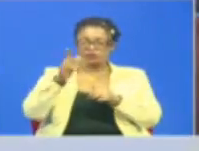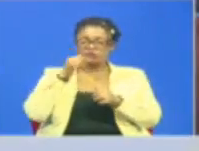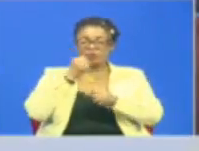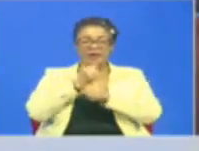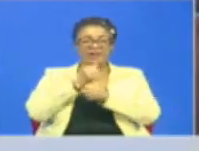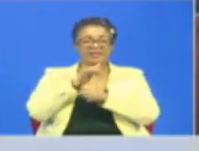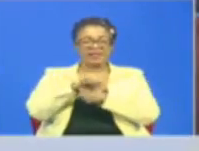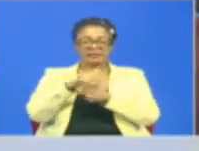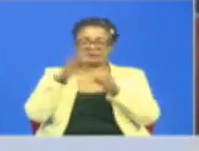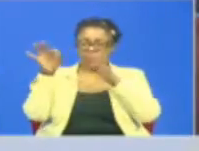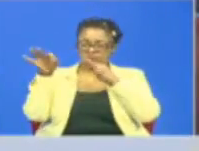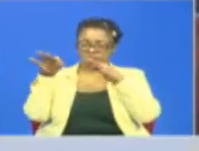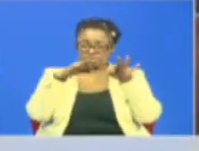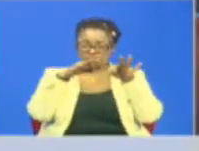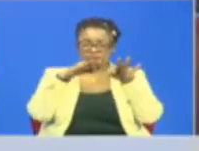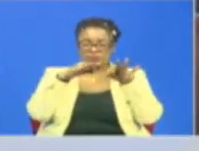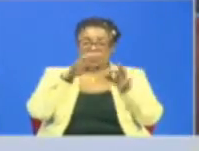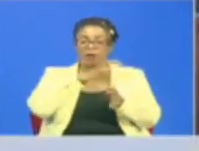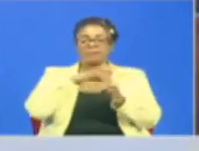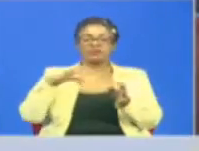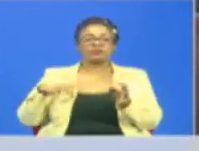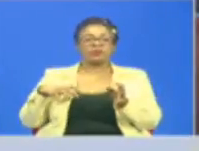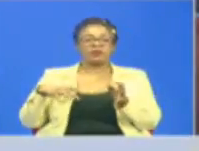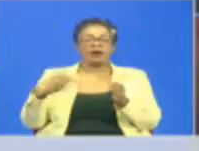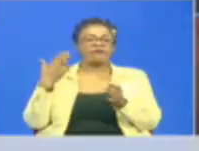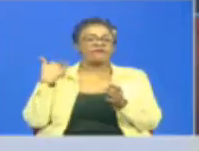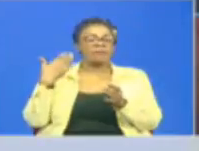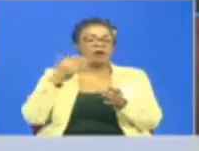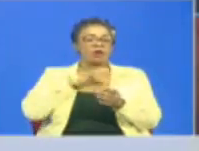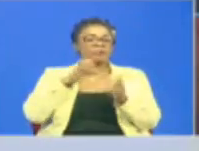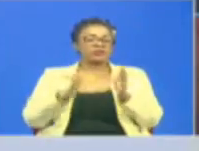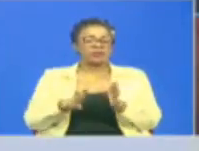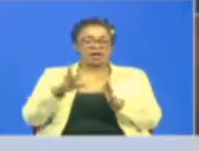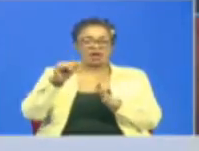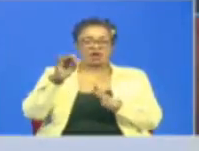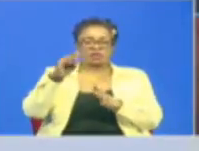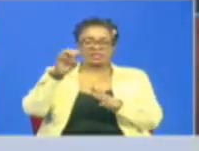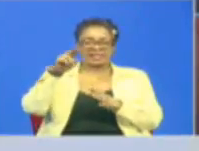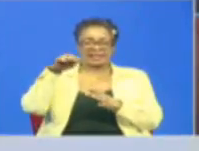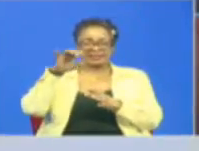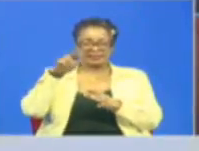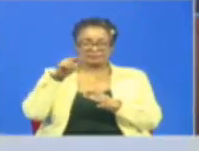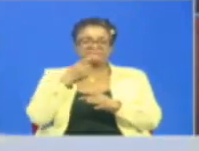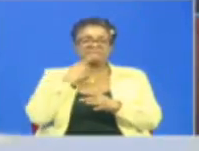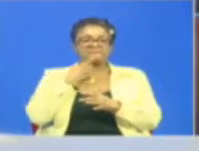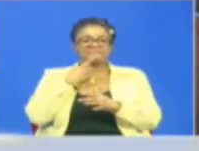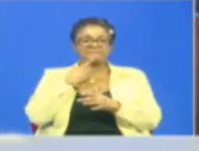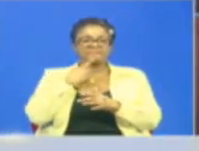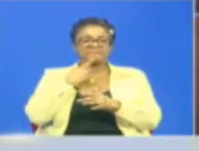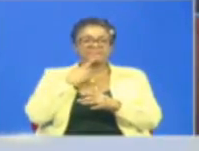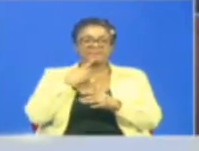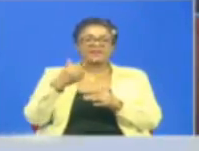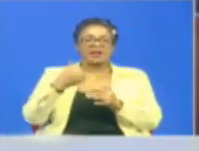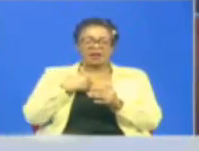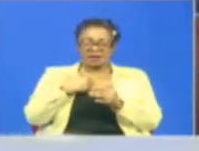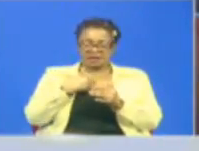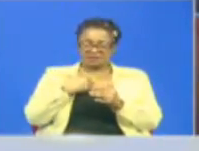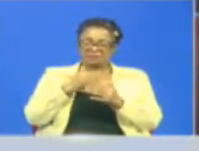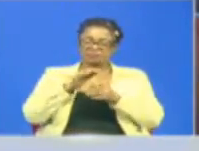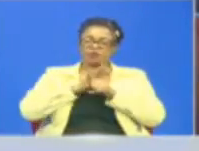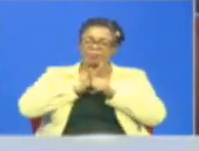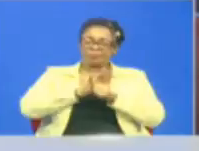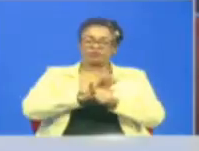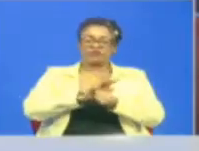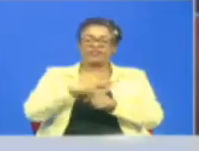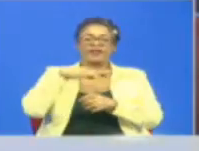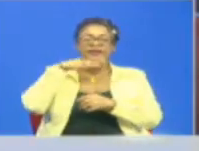now shifting to the commission. Former Commissioner Roselyn Akombe now claims that her push for an inquest into the death was